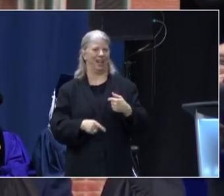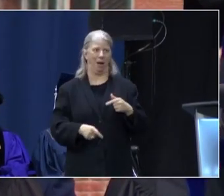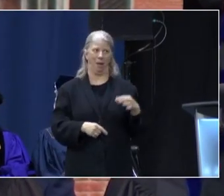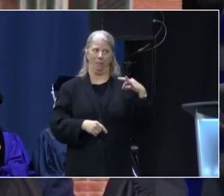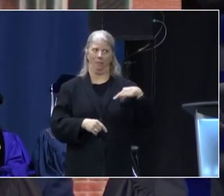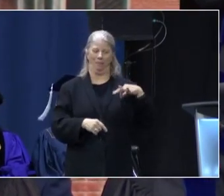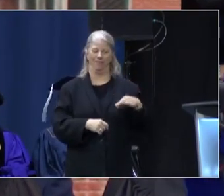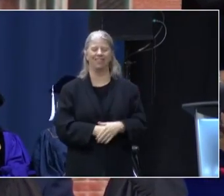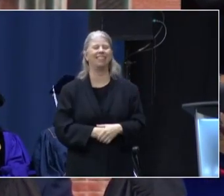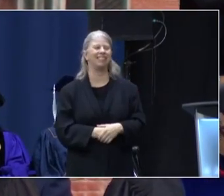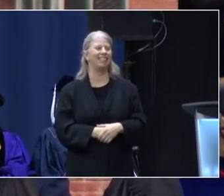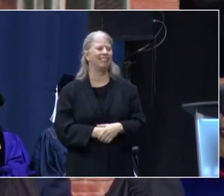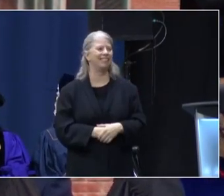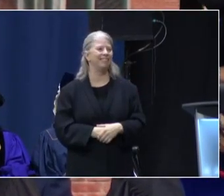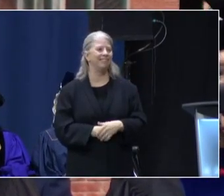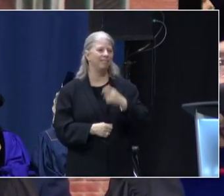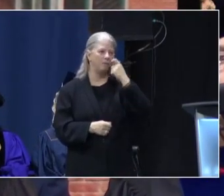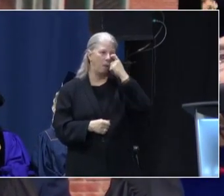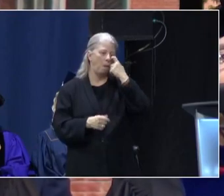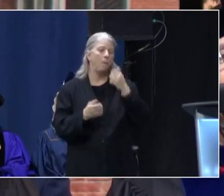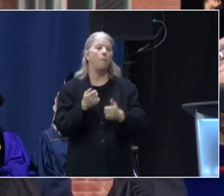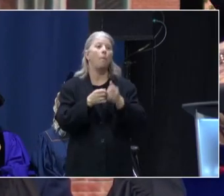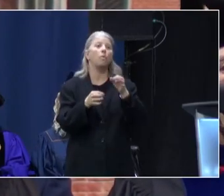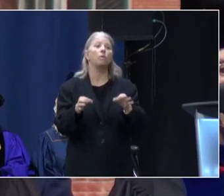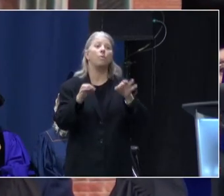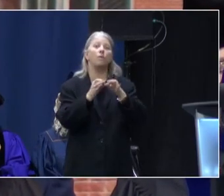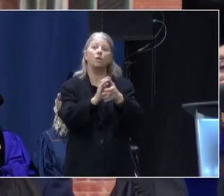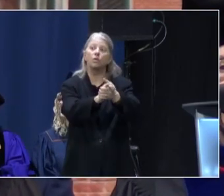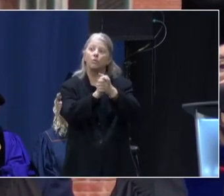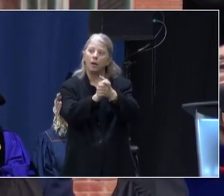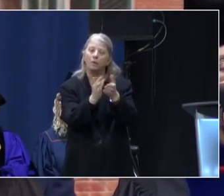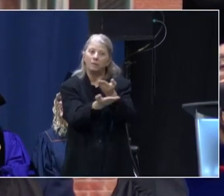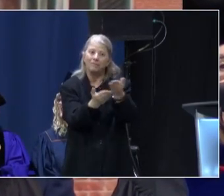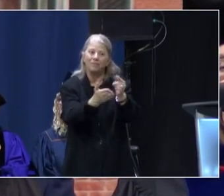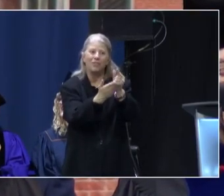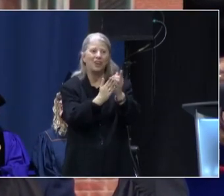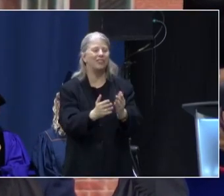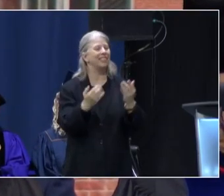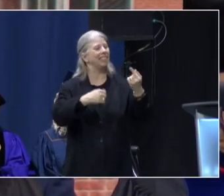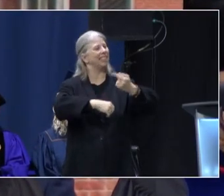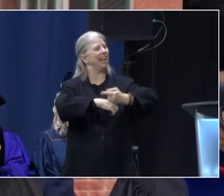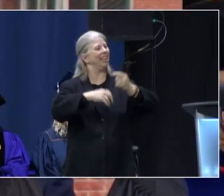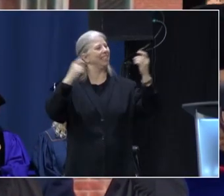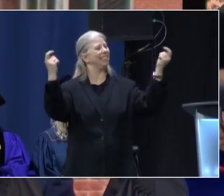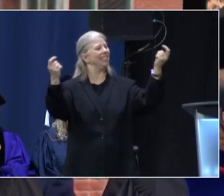you for that. And most importantly, I'd like to congratulate our graduates. Today is a day of